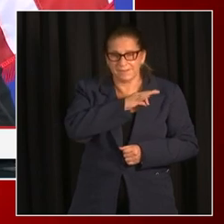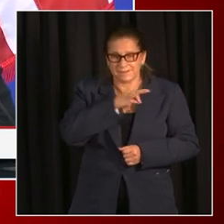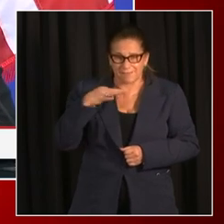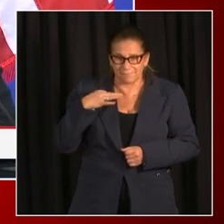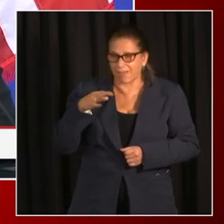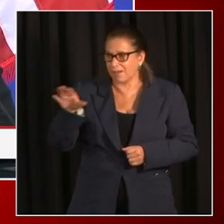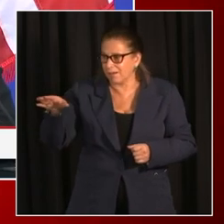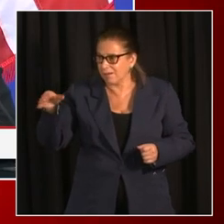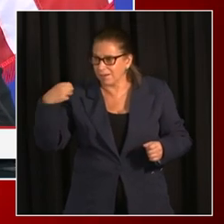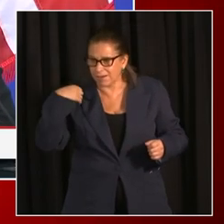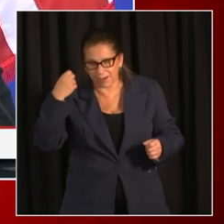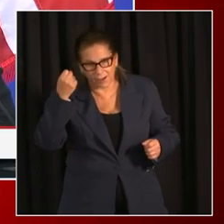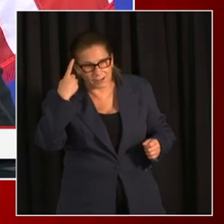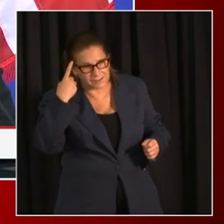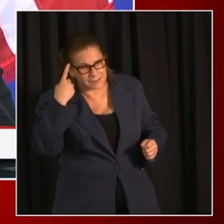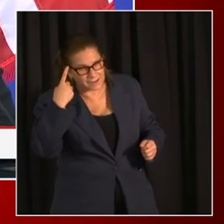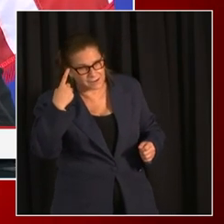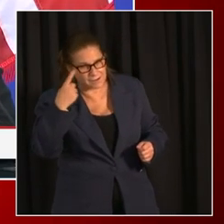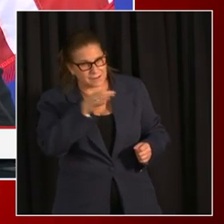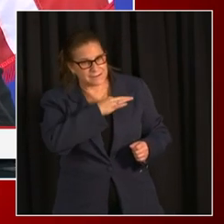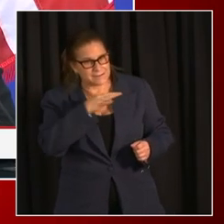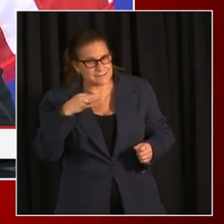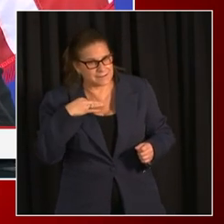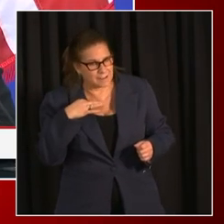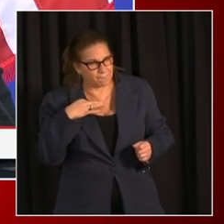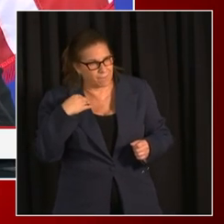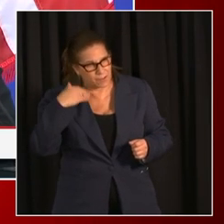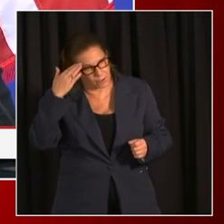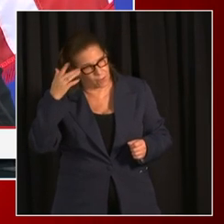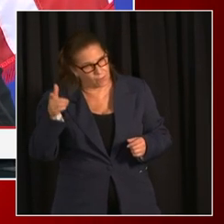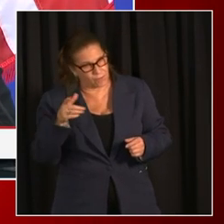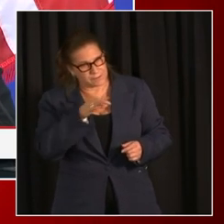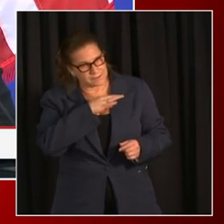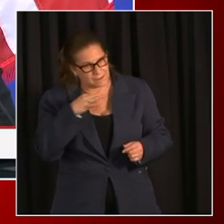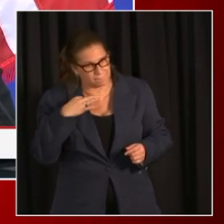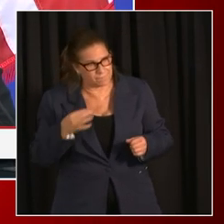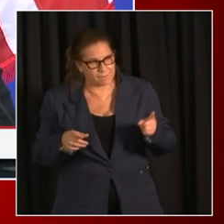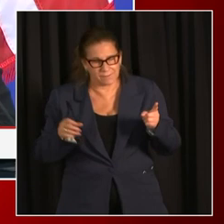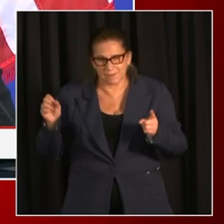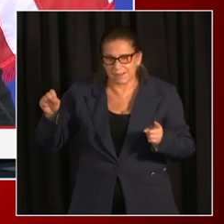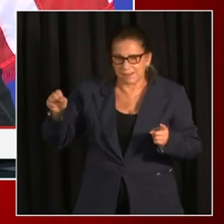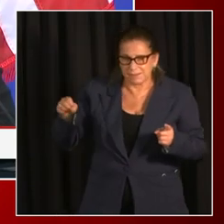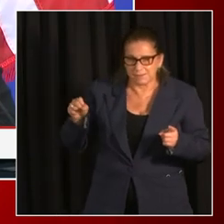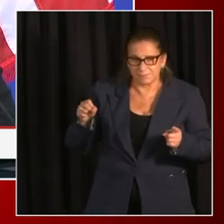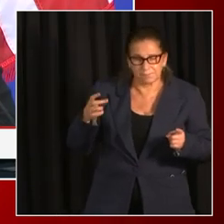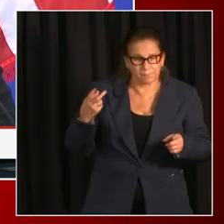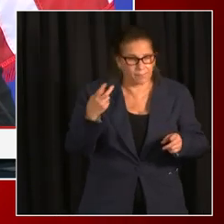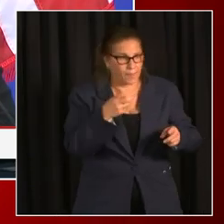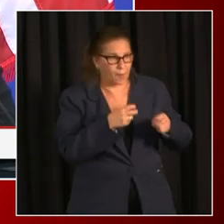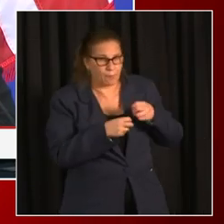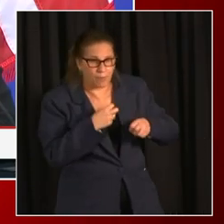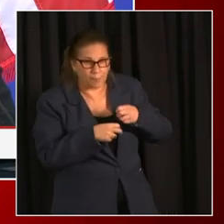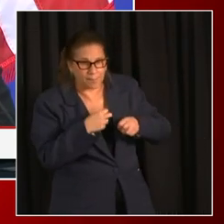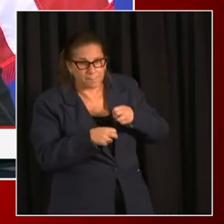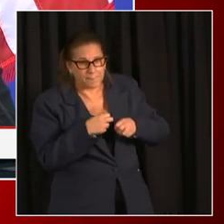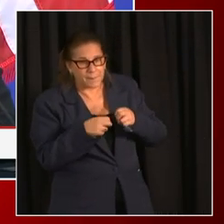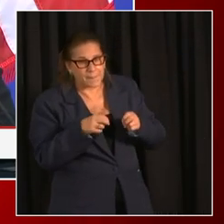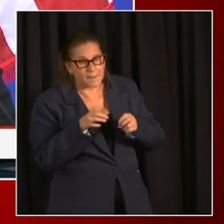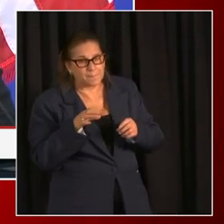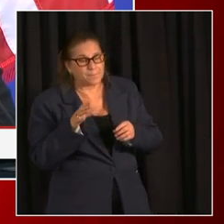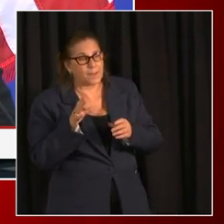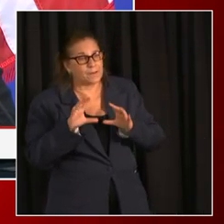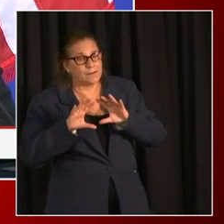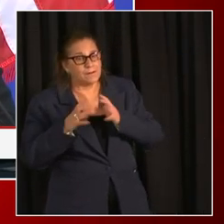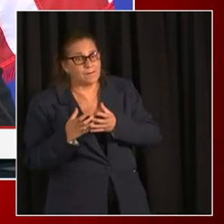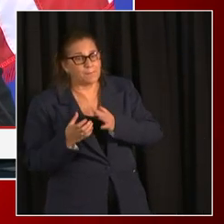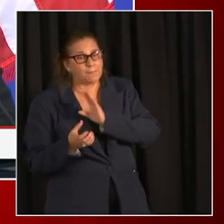Yes, ma'am, I understand that. And I know the staff has been there for a long time. Yes. But the problem appears to be that the elections